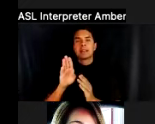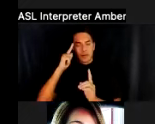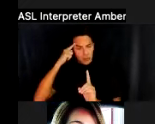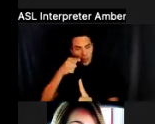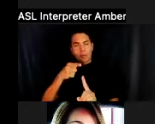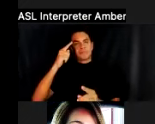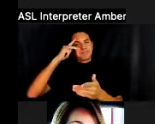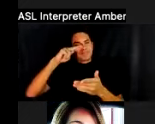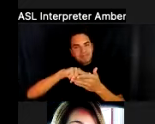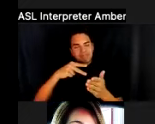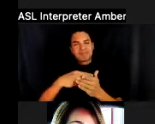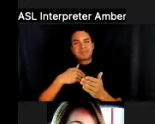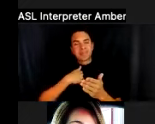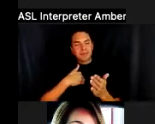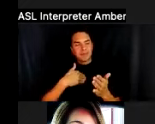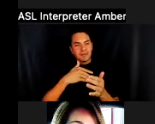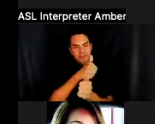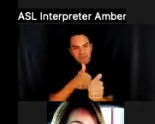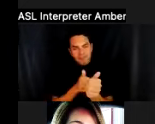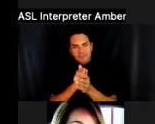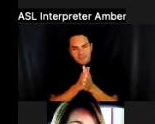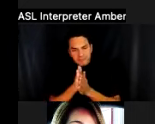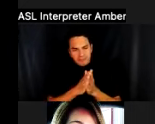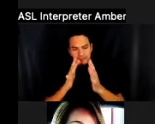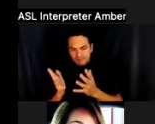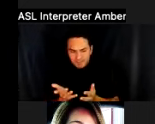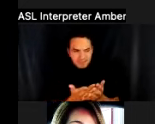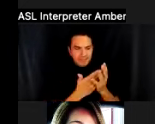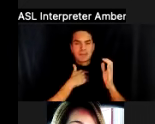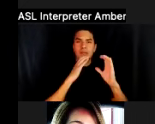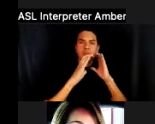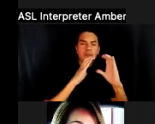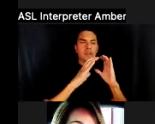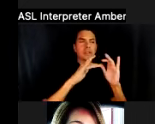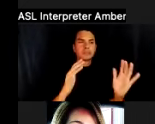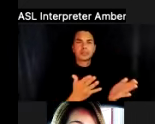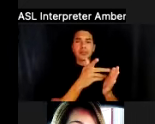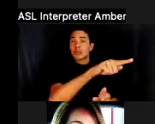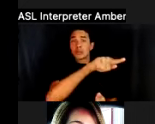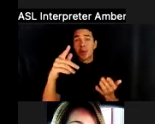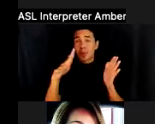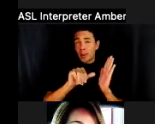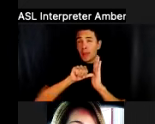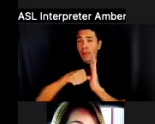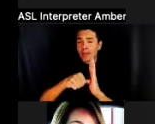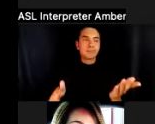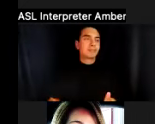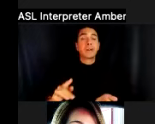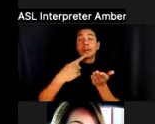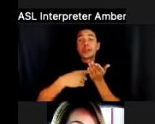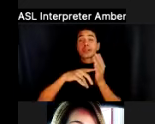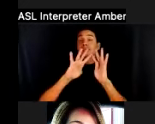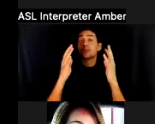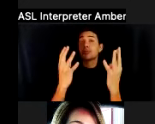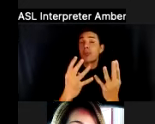and we contribute to those conversations, right? Like you guys have already highlighted those talking circles, right? With elders